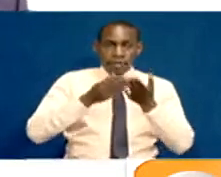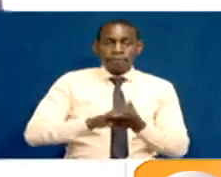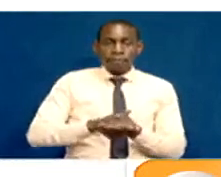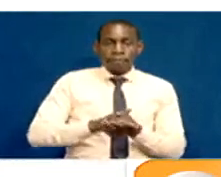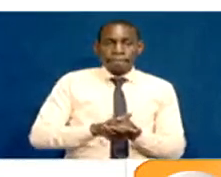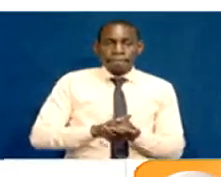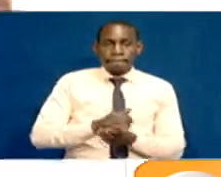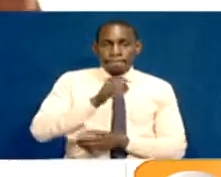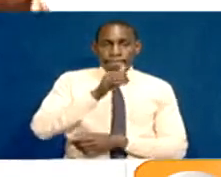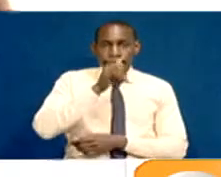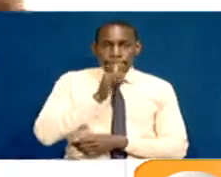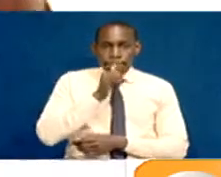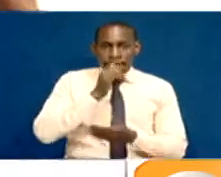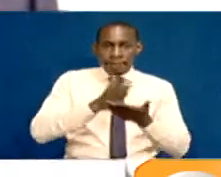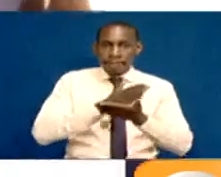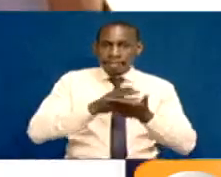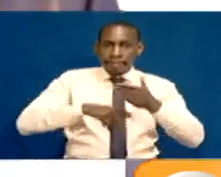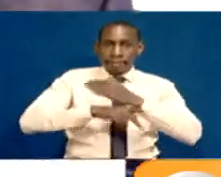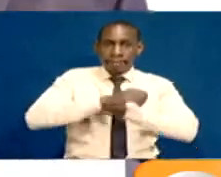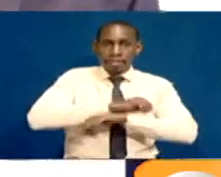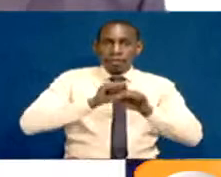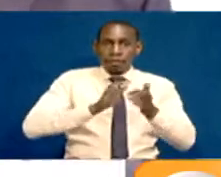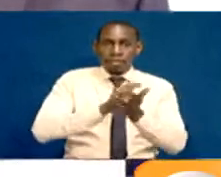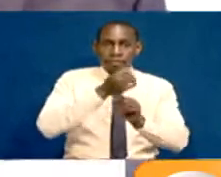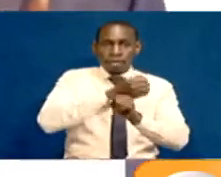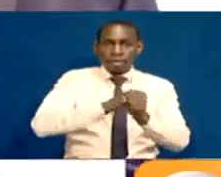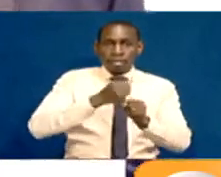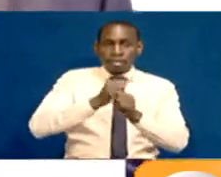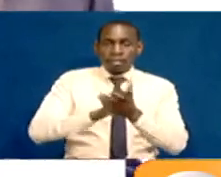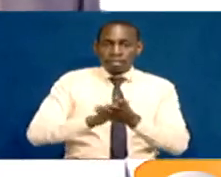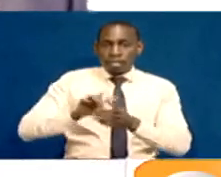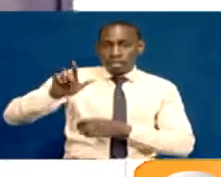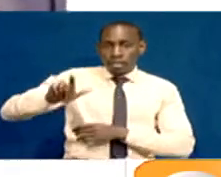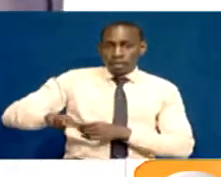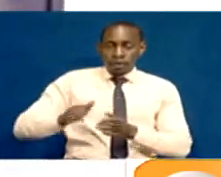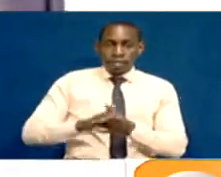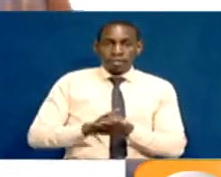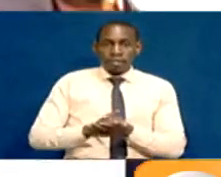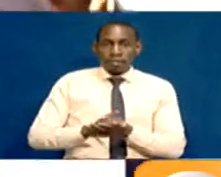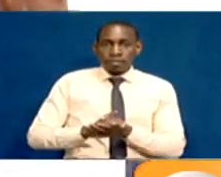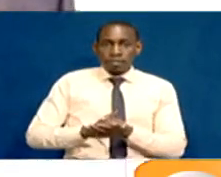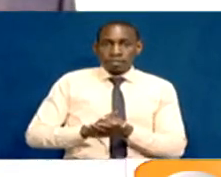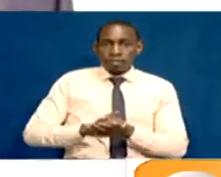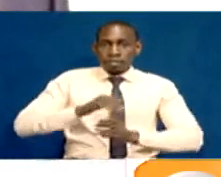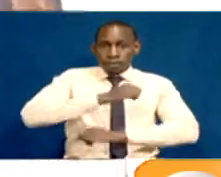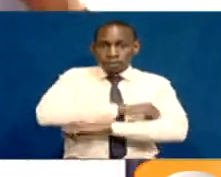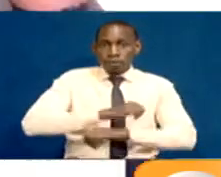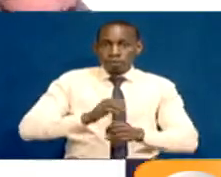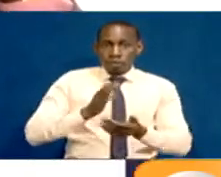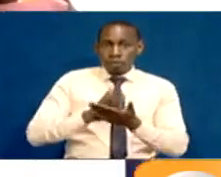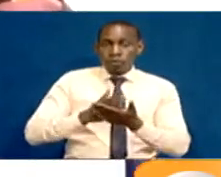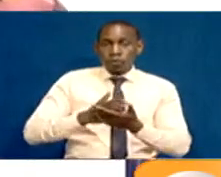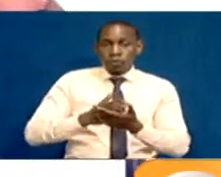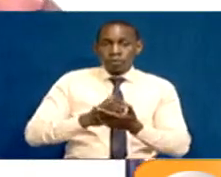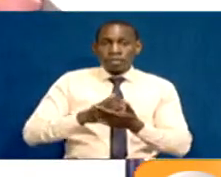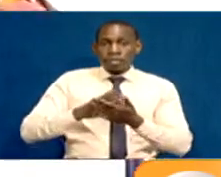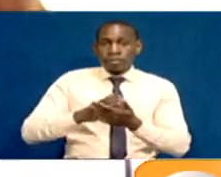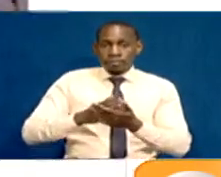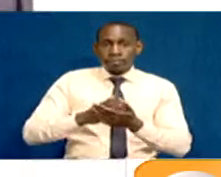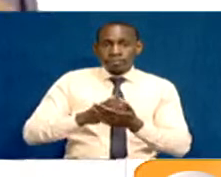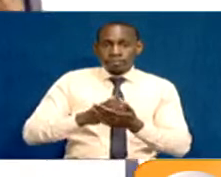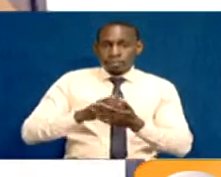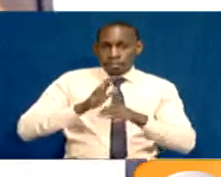schools that you can create standalone junior high schools. It makes sense. For example, in Nairobi, we usually